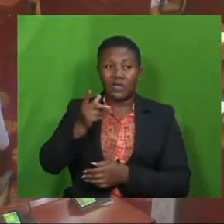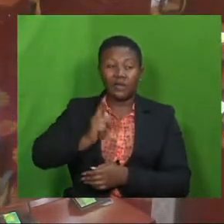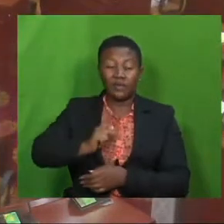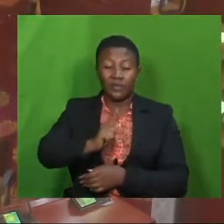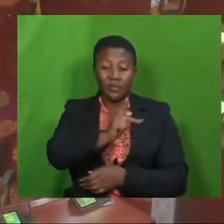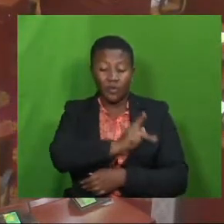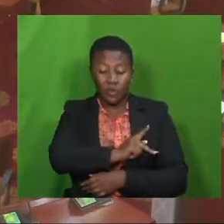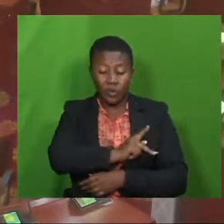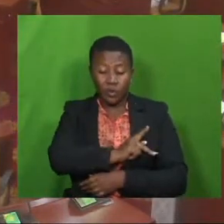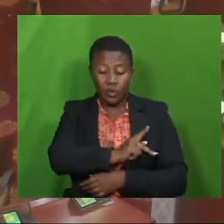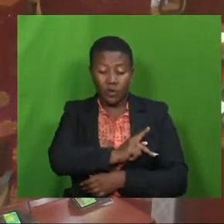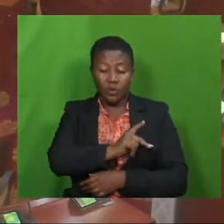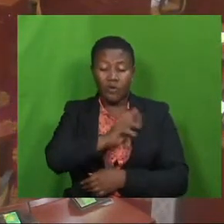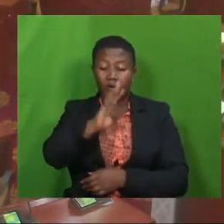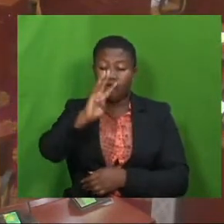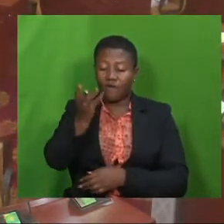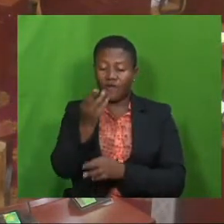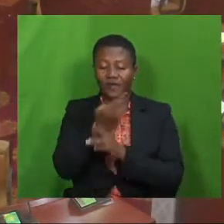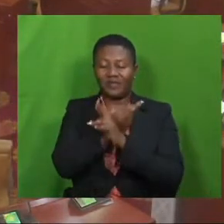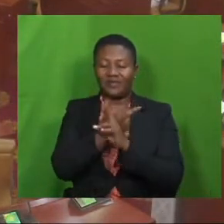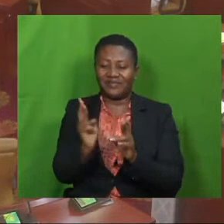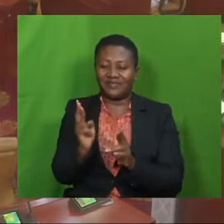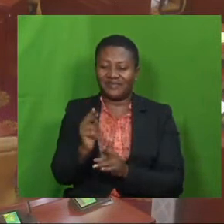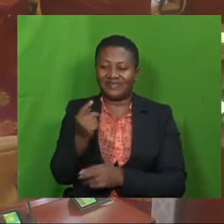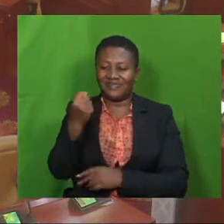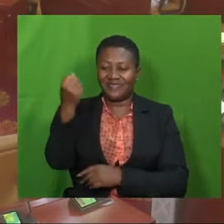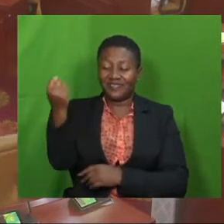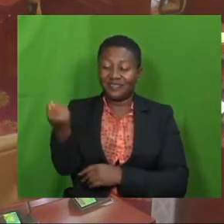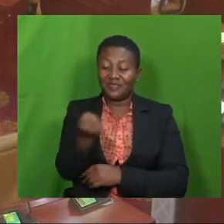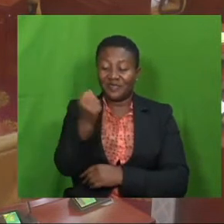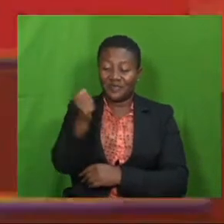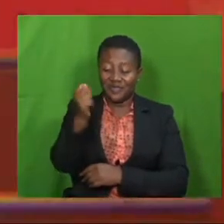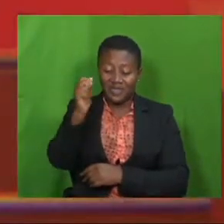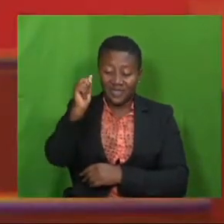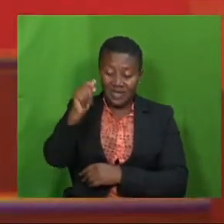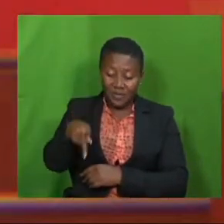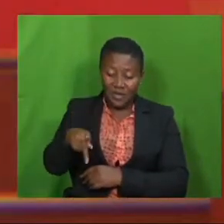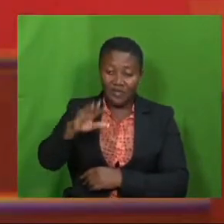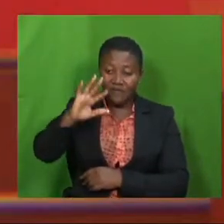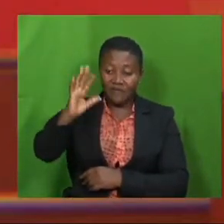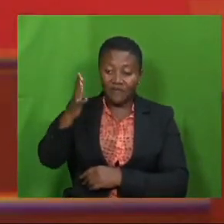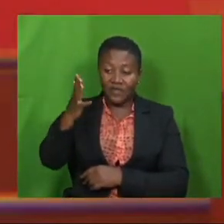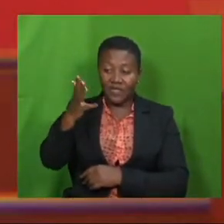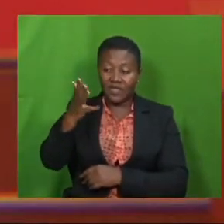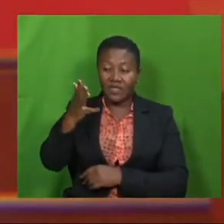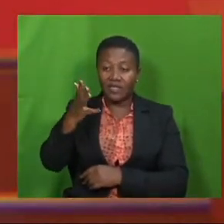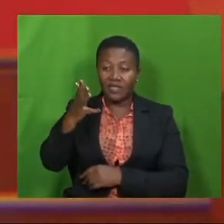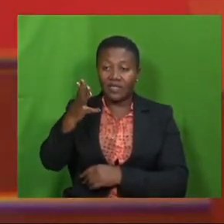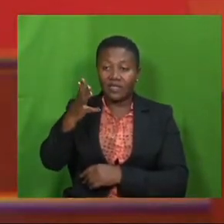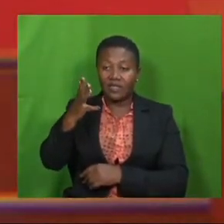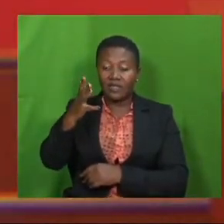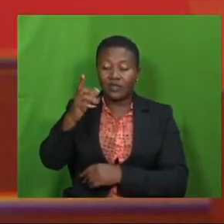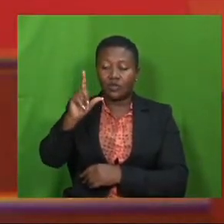the 4th Republic on Tuesday, April 5th, 2022.